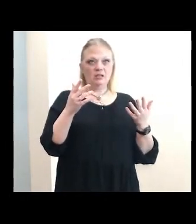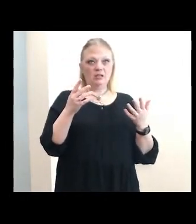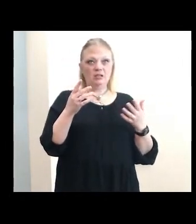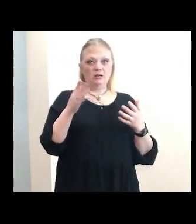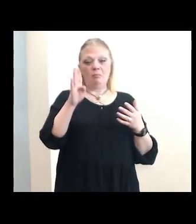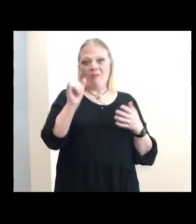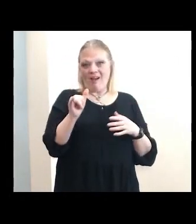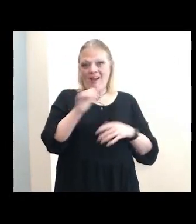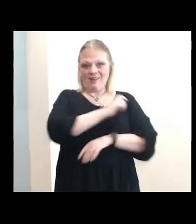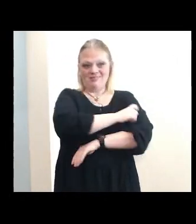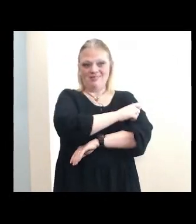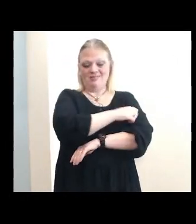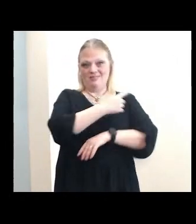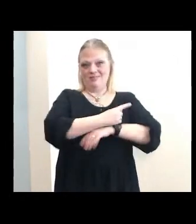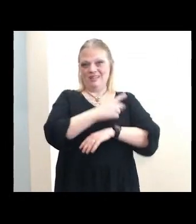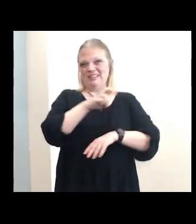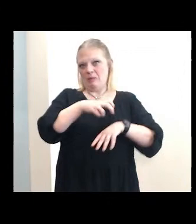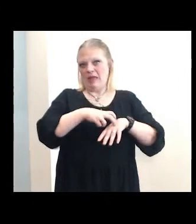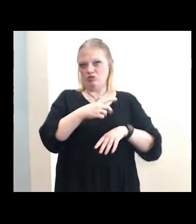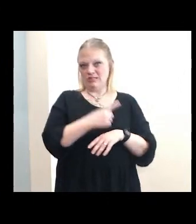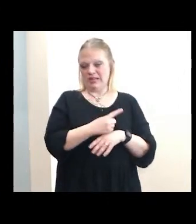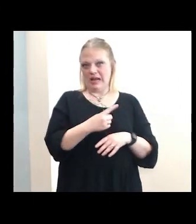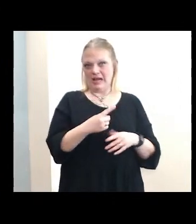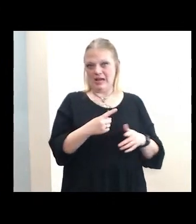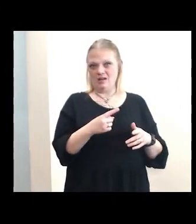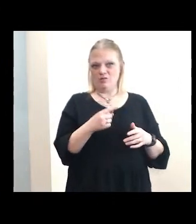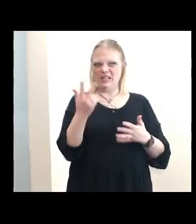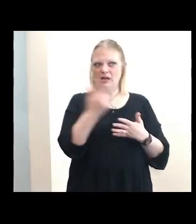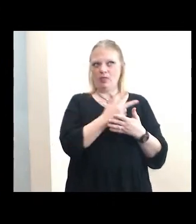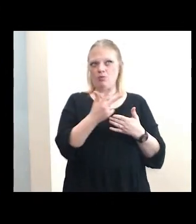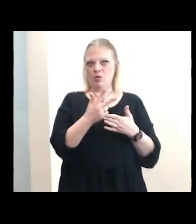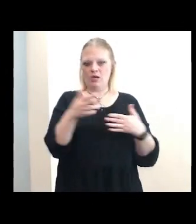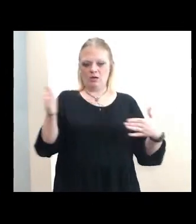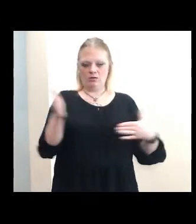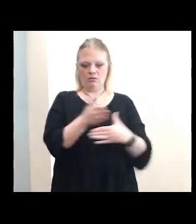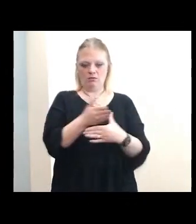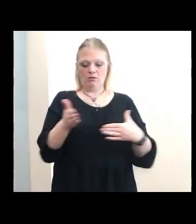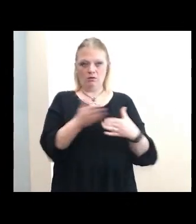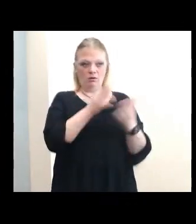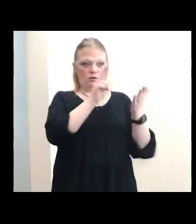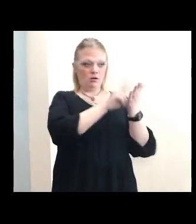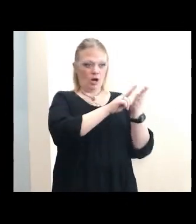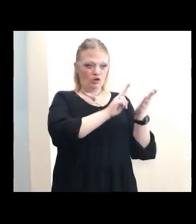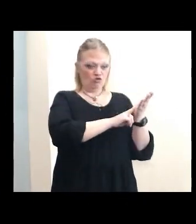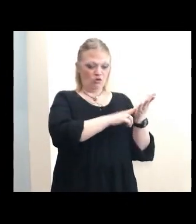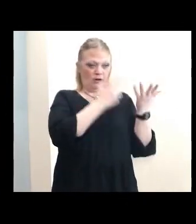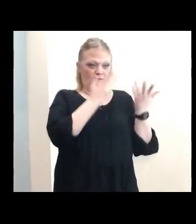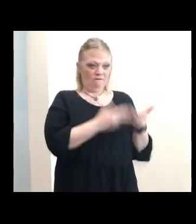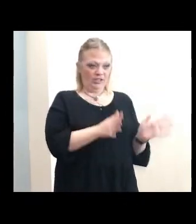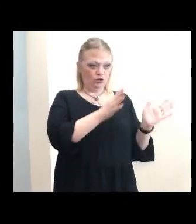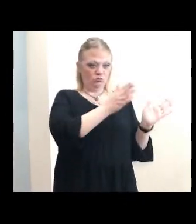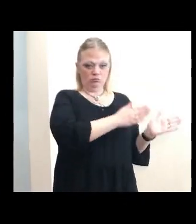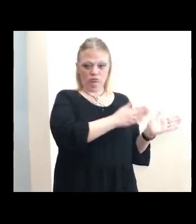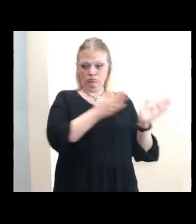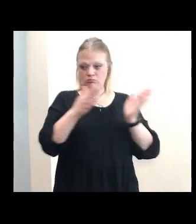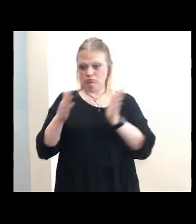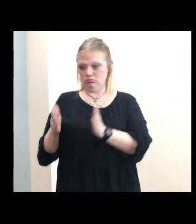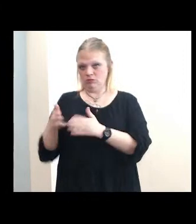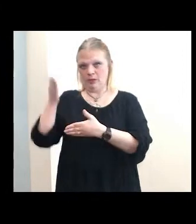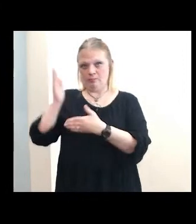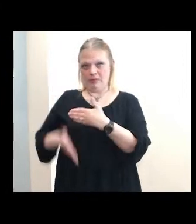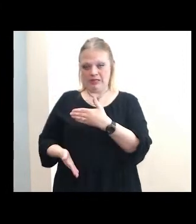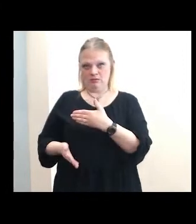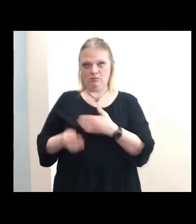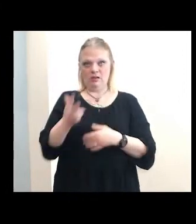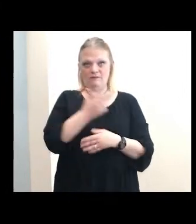Day. It was a 3-week window from when the contracts were signed to when the program had to be completed and